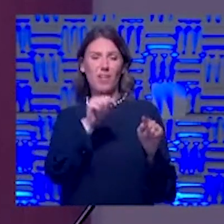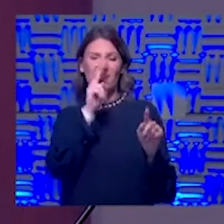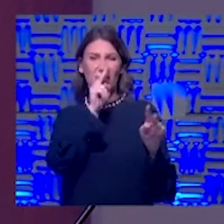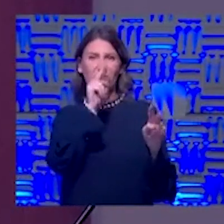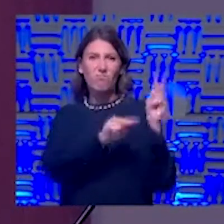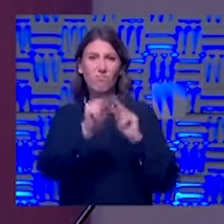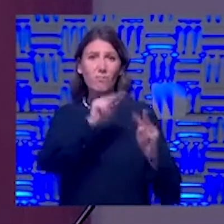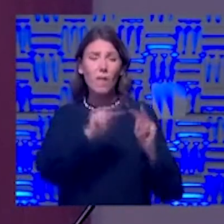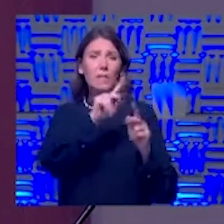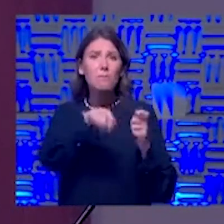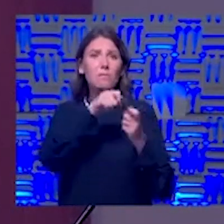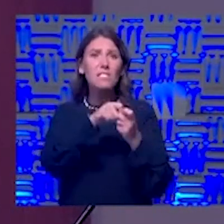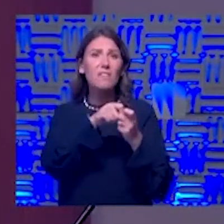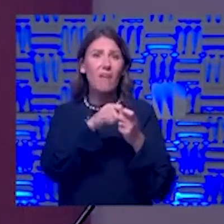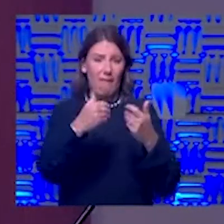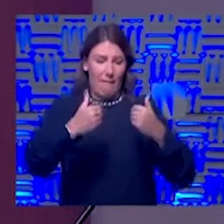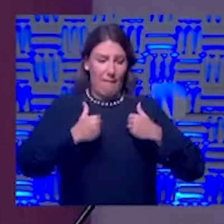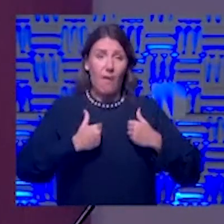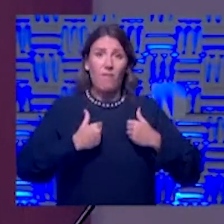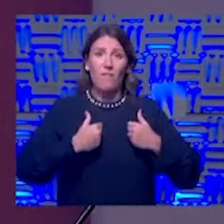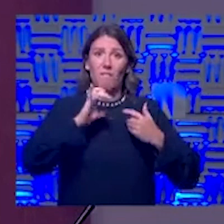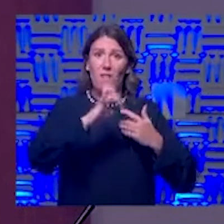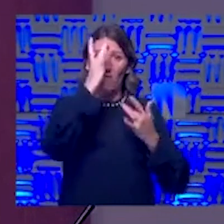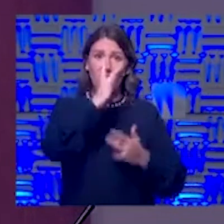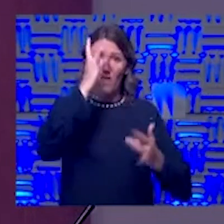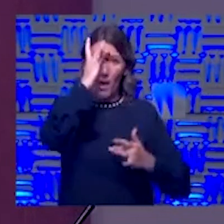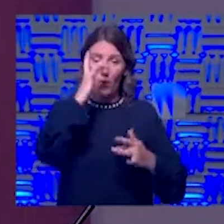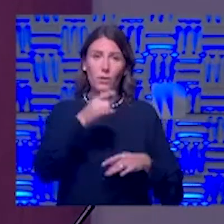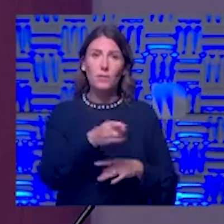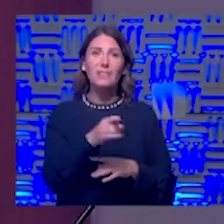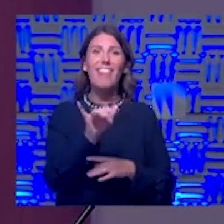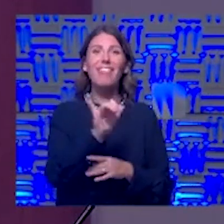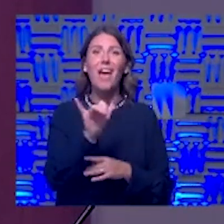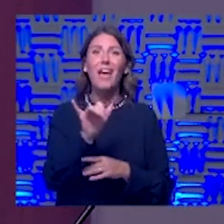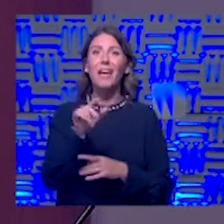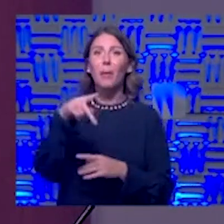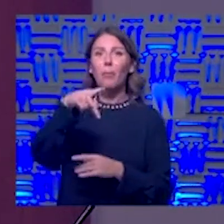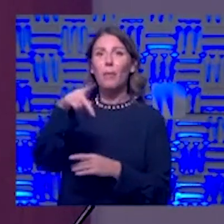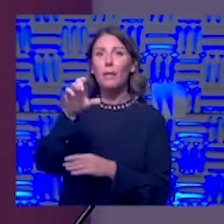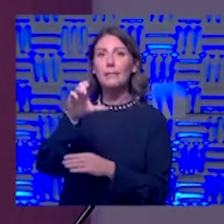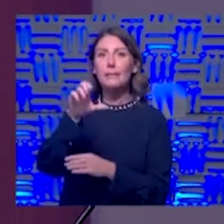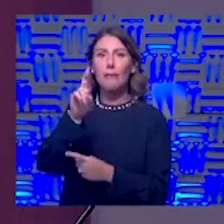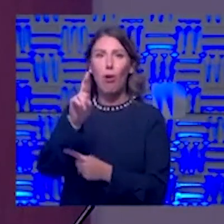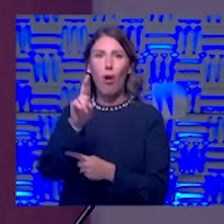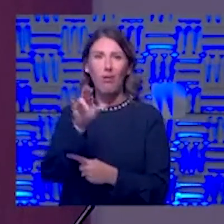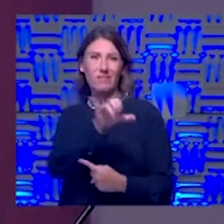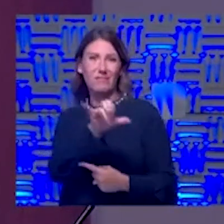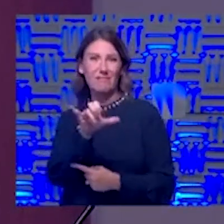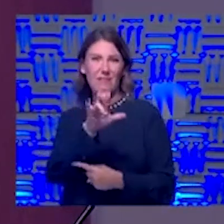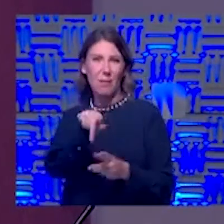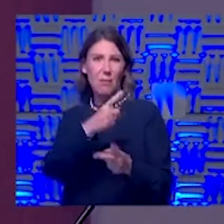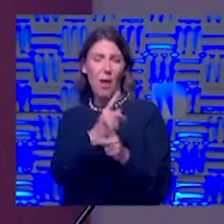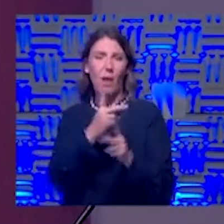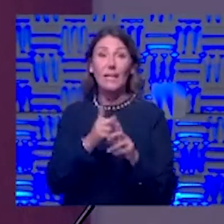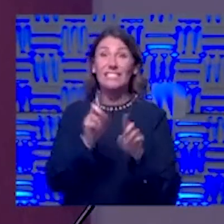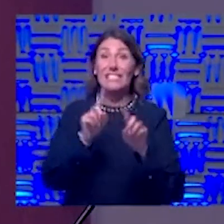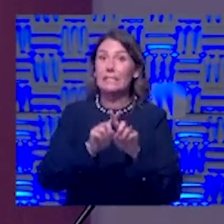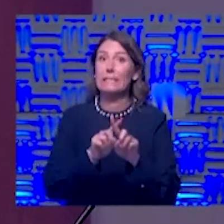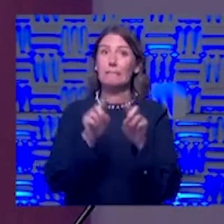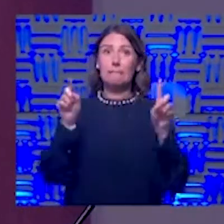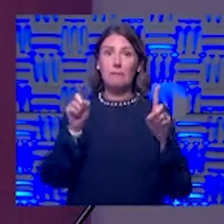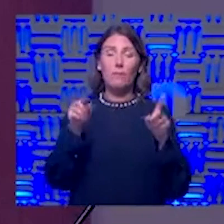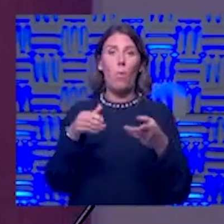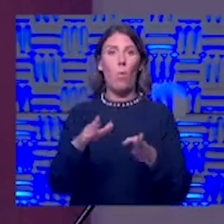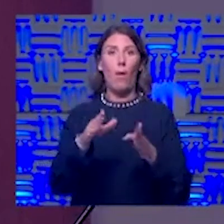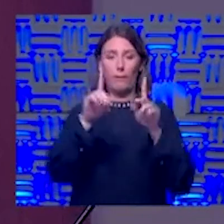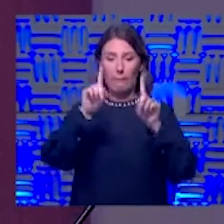piece of the virus. So sort of like PCR in that way. Totally different way the test is